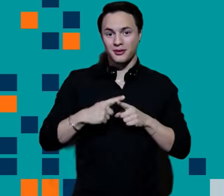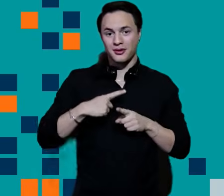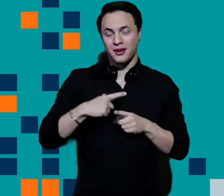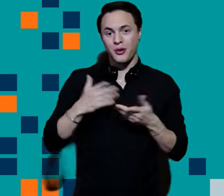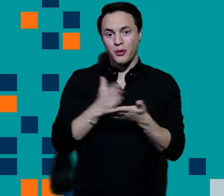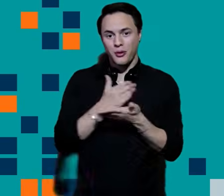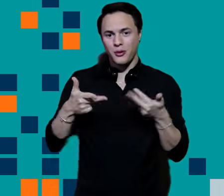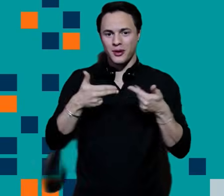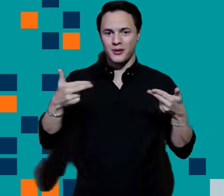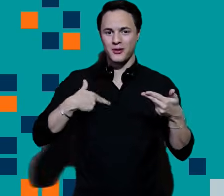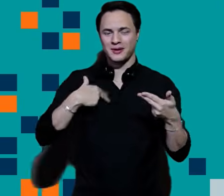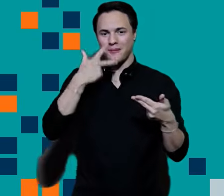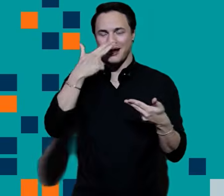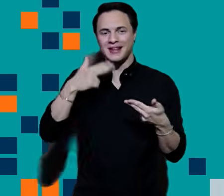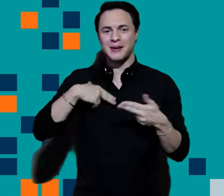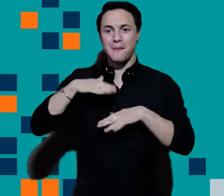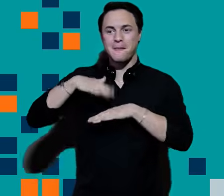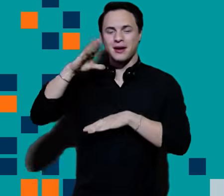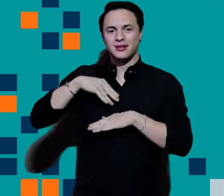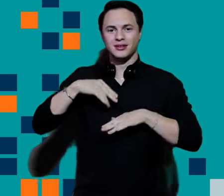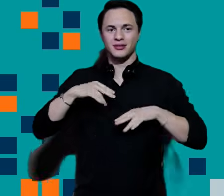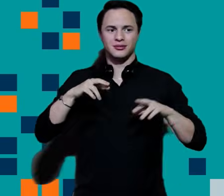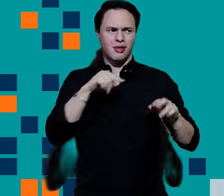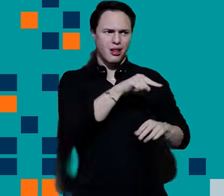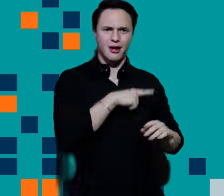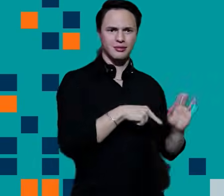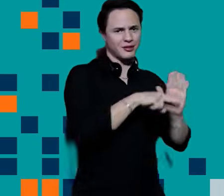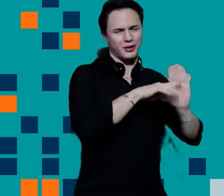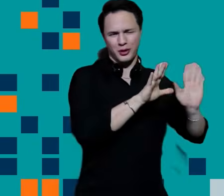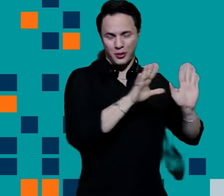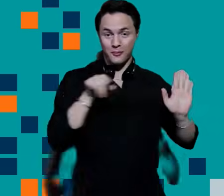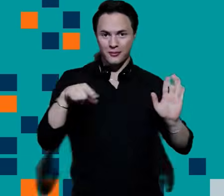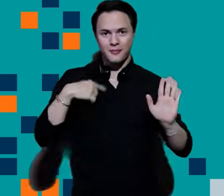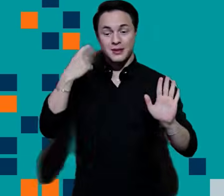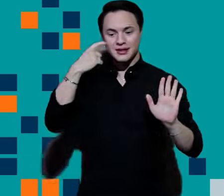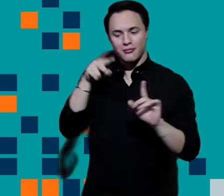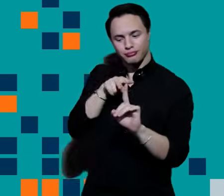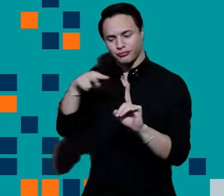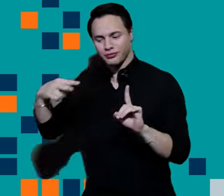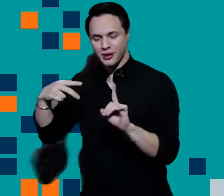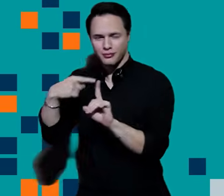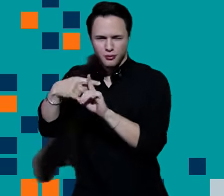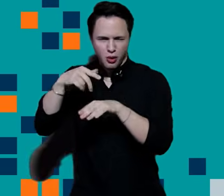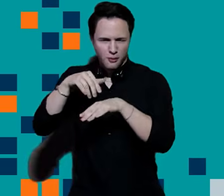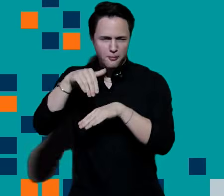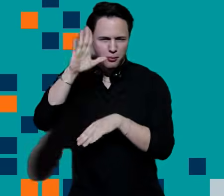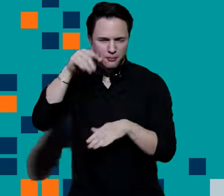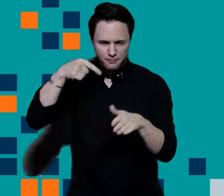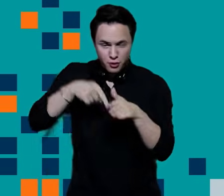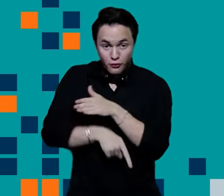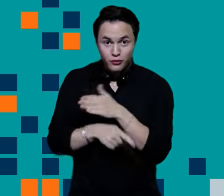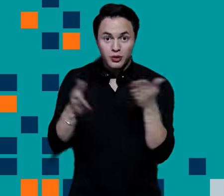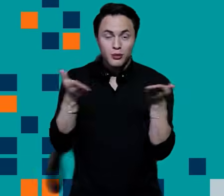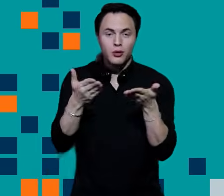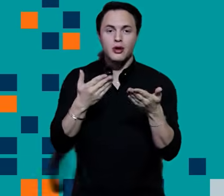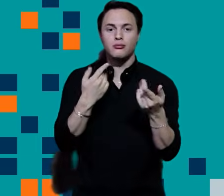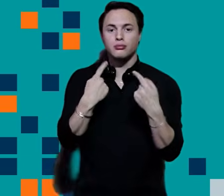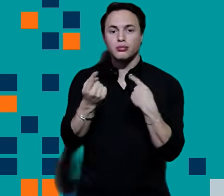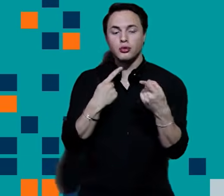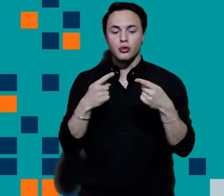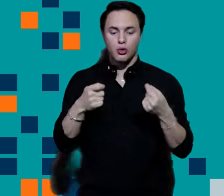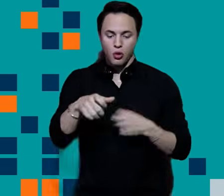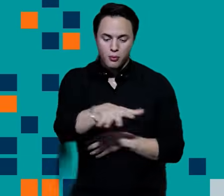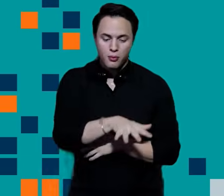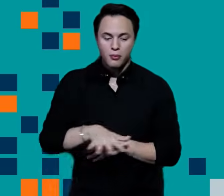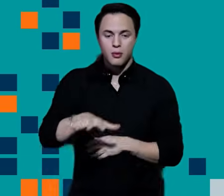that's a little more uplifting than the white room torture? Let's dig a little deeper into it. So as we've talked about, whatever environment we walk